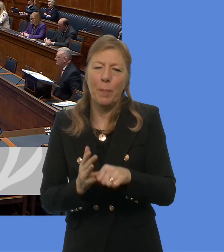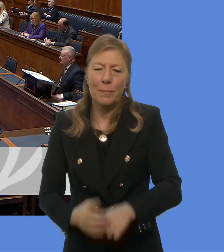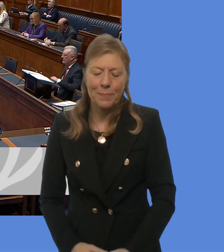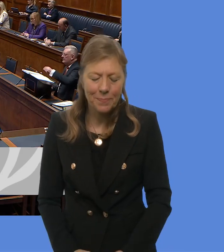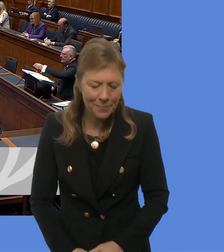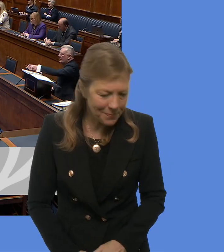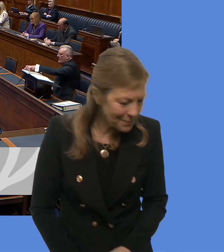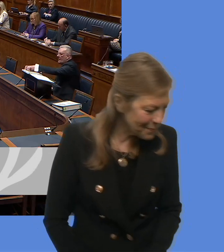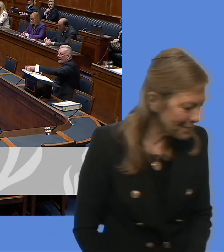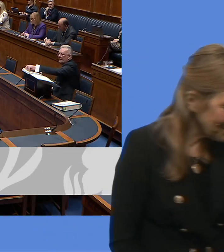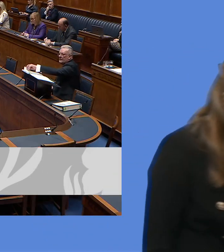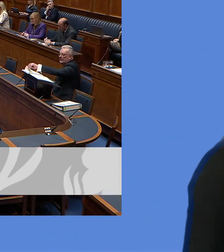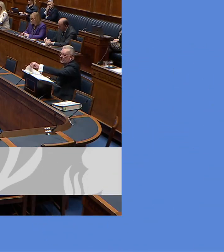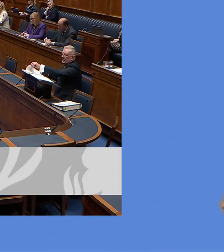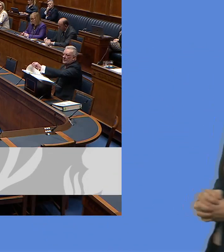Justin McDonald.